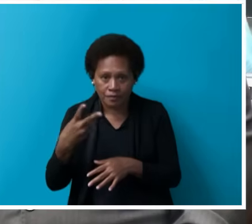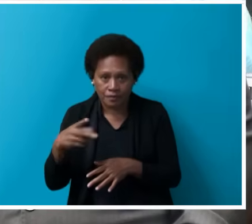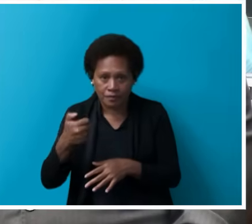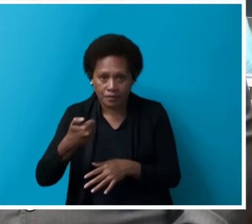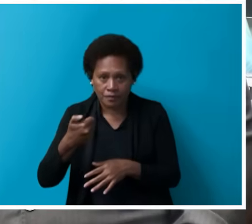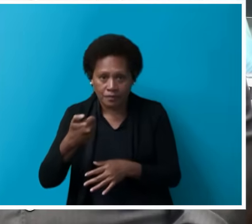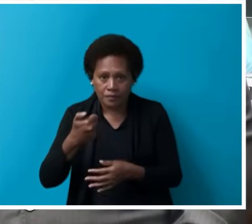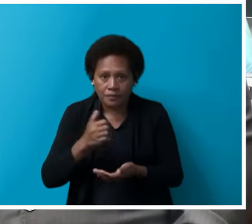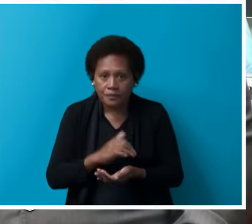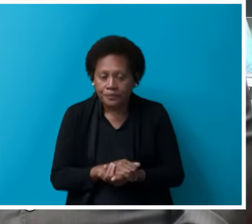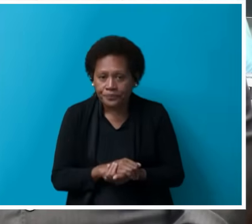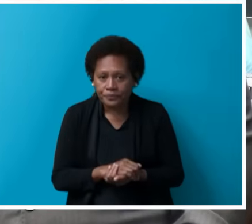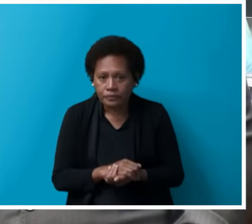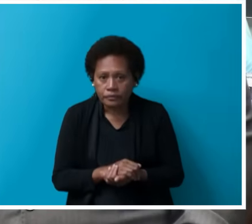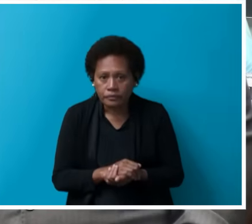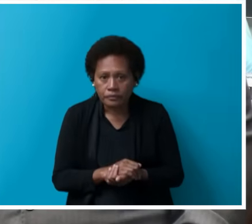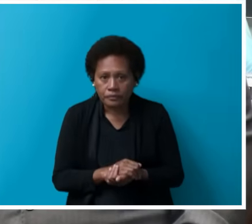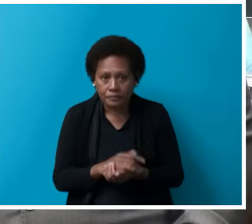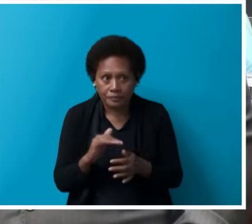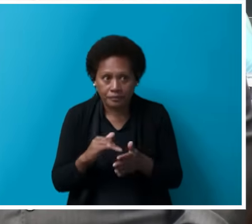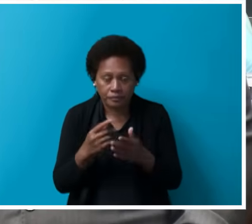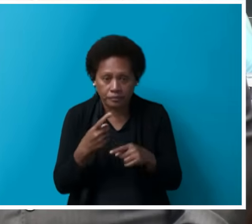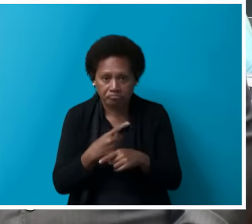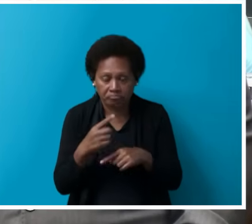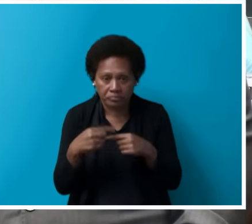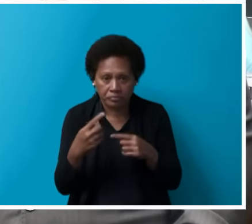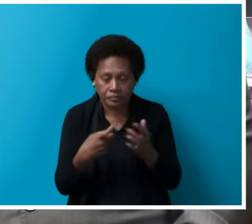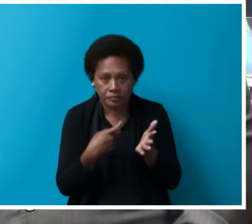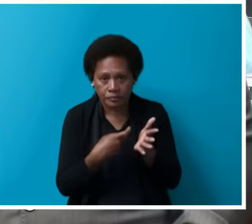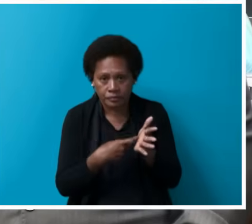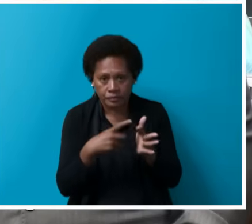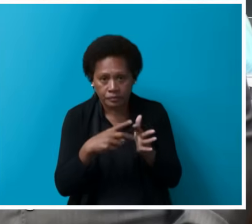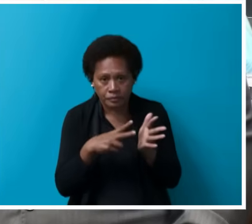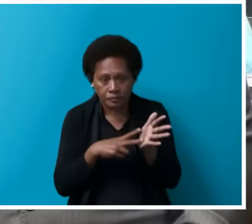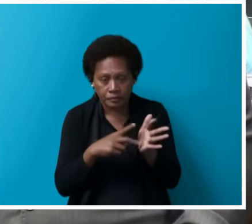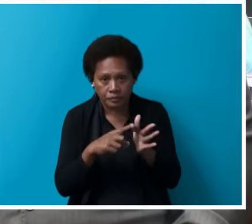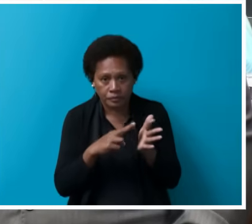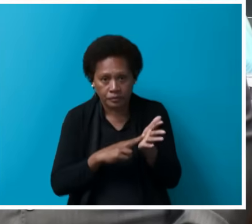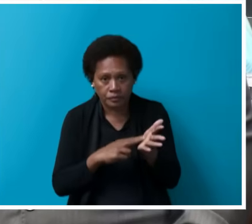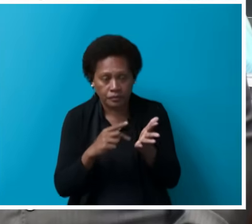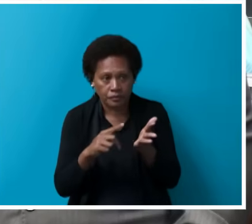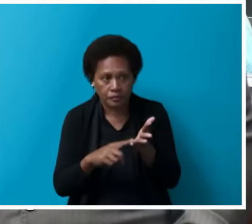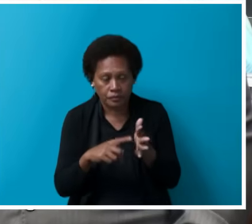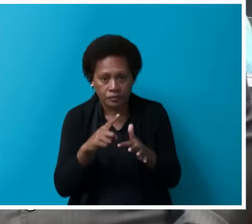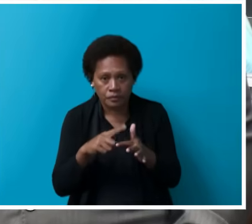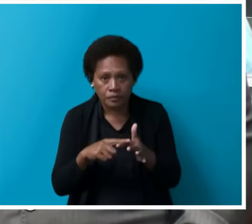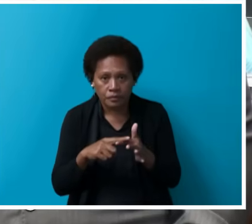about revenue. They made a big deal of revenue. Let me give them some statistics, real